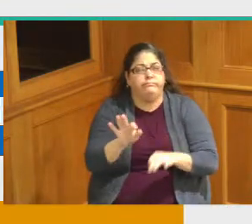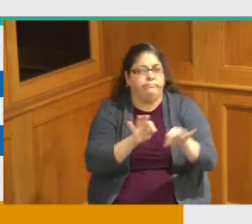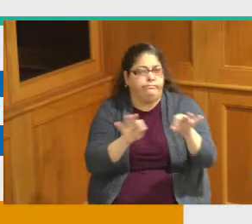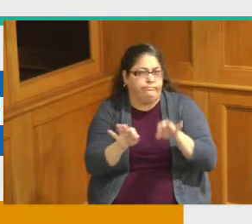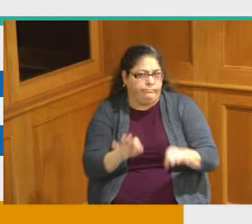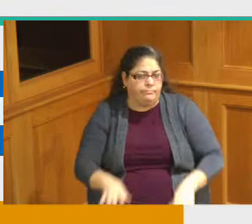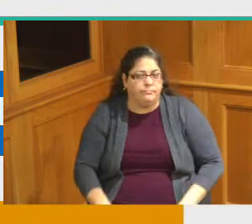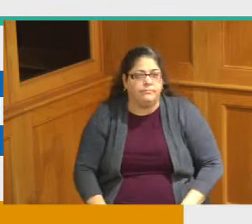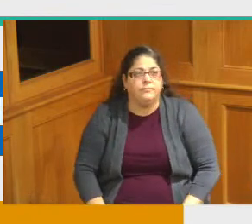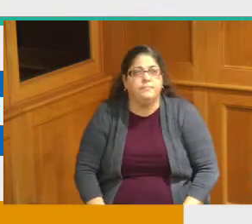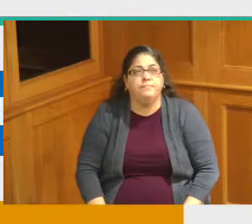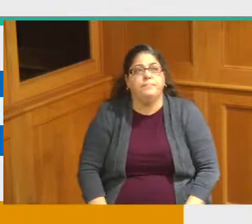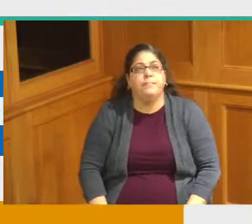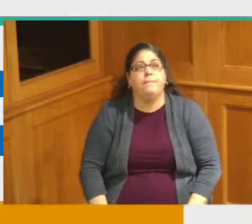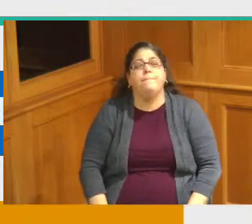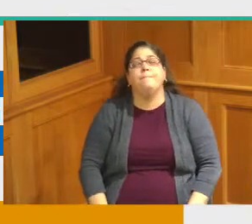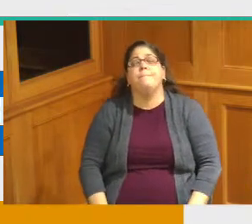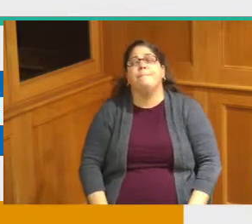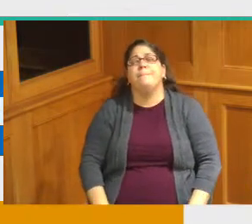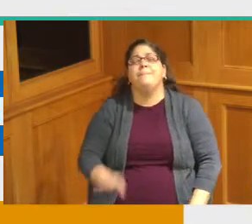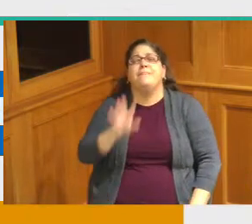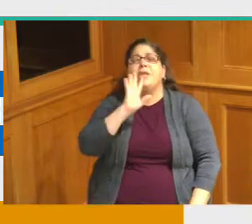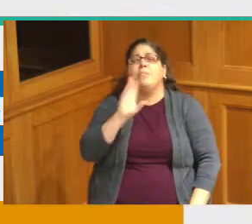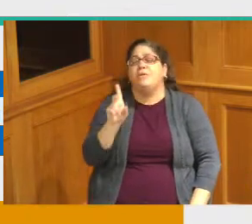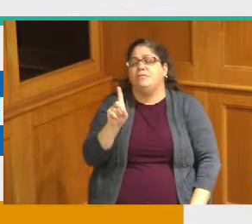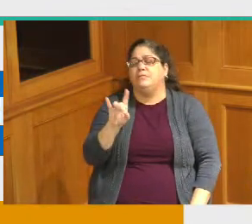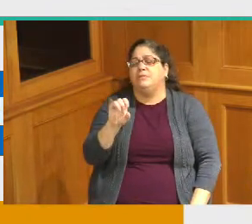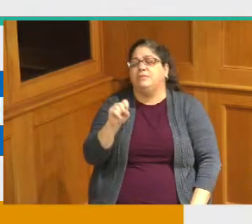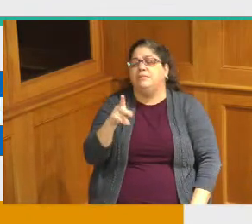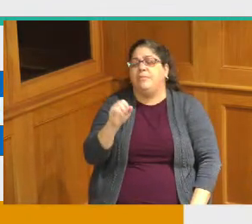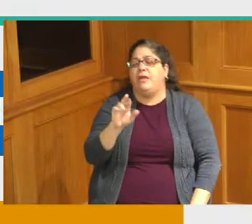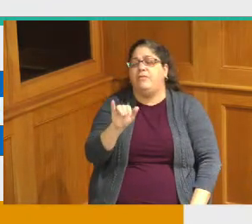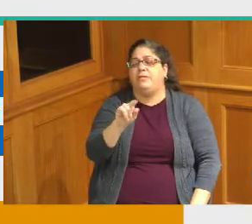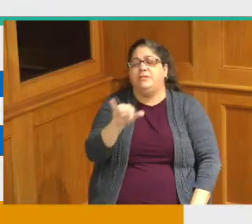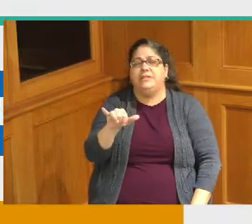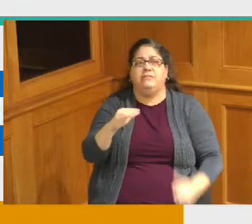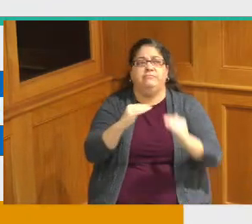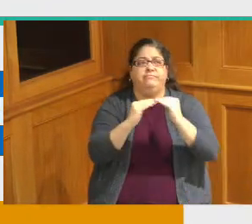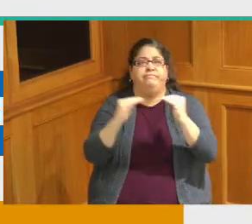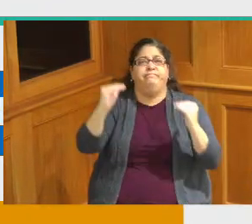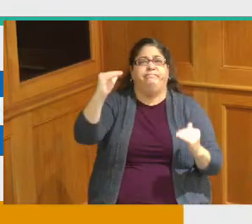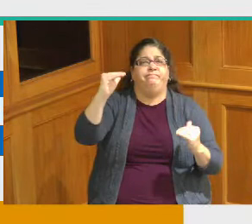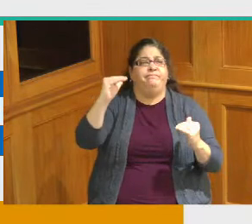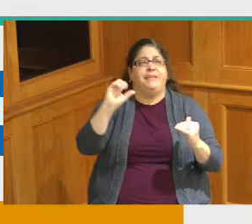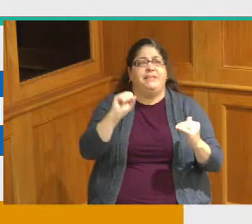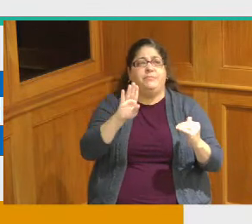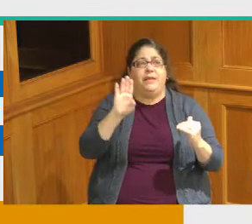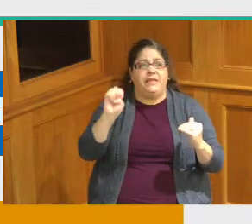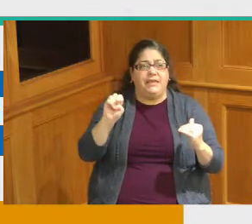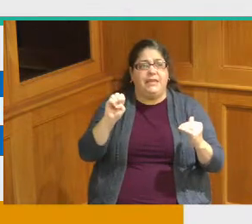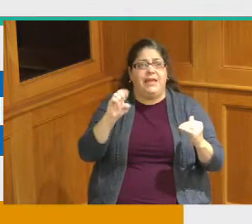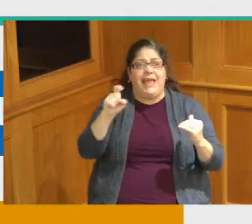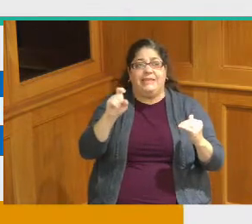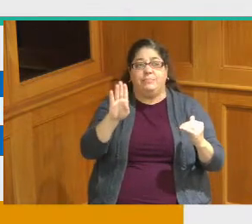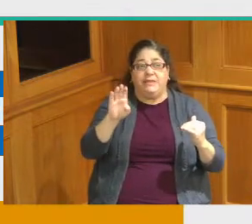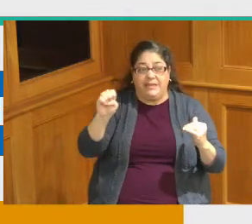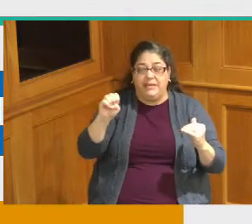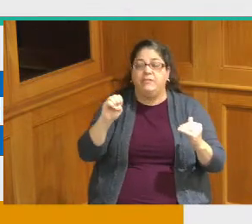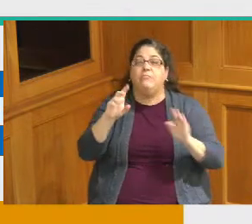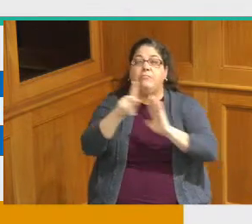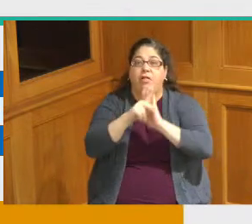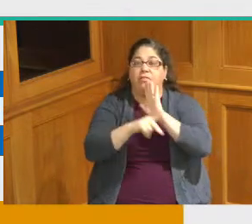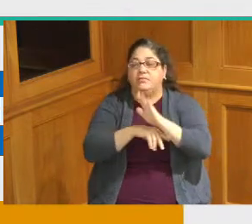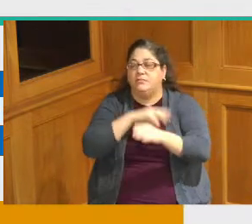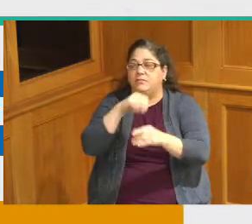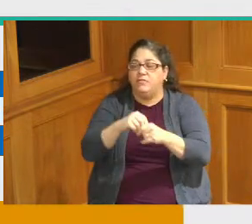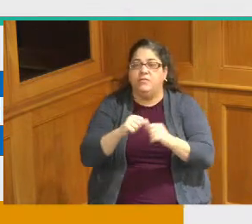So I'm going to talk a little bit about the disparity study. XBE policies include minority, women, and small business. So